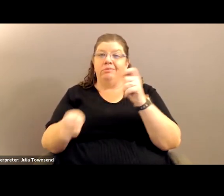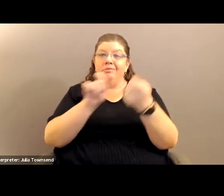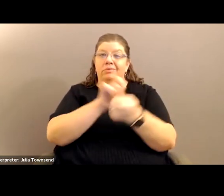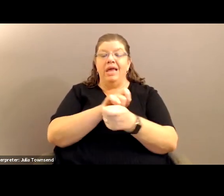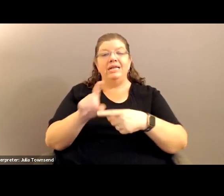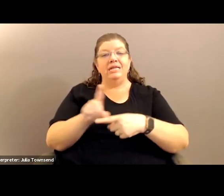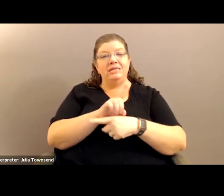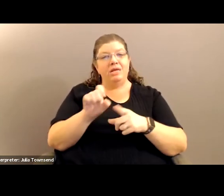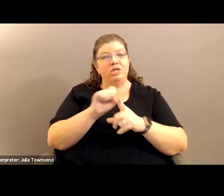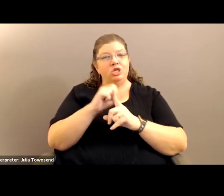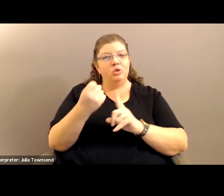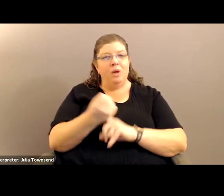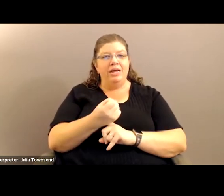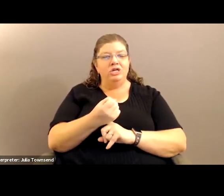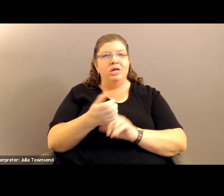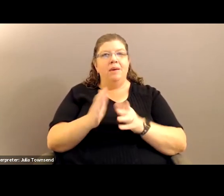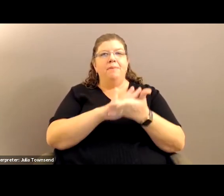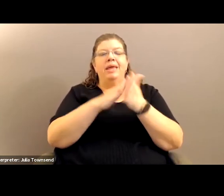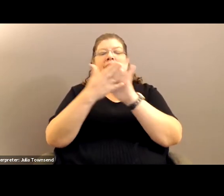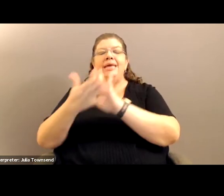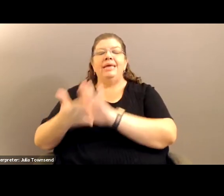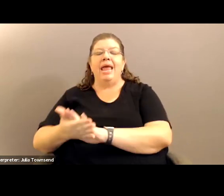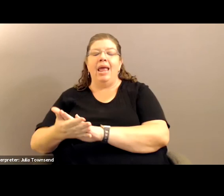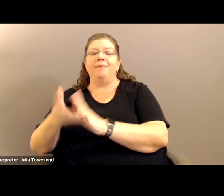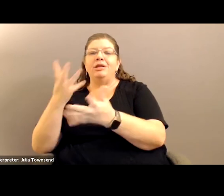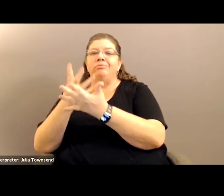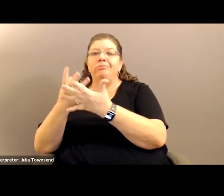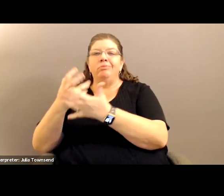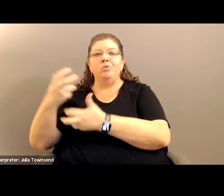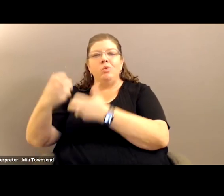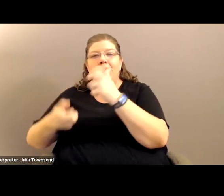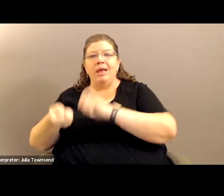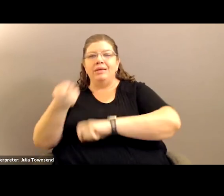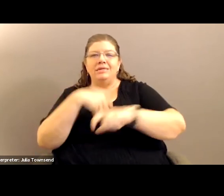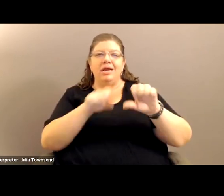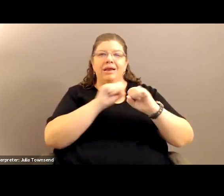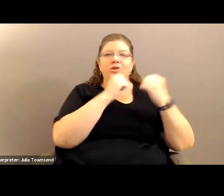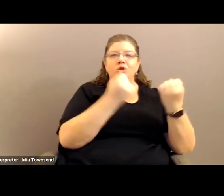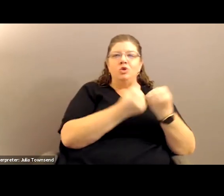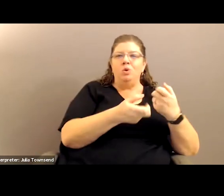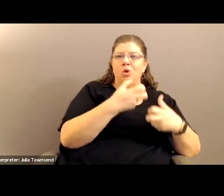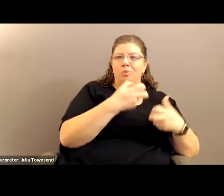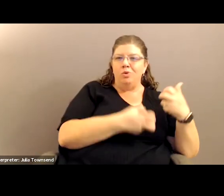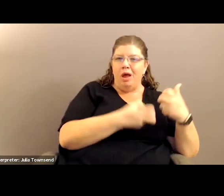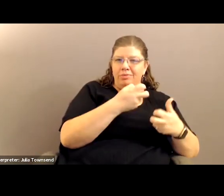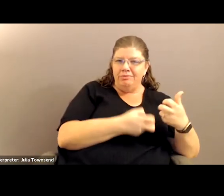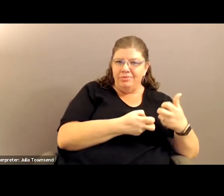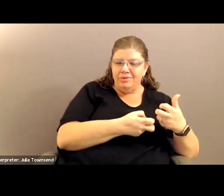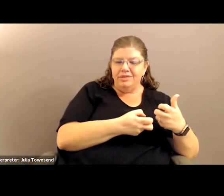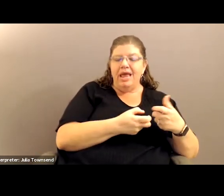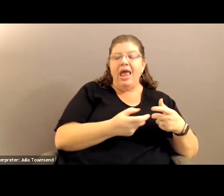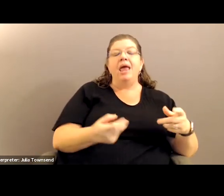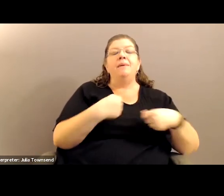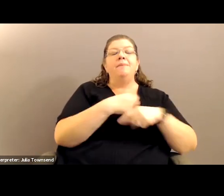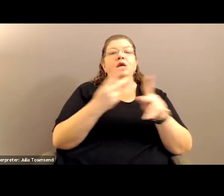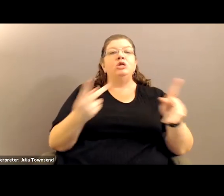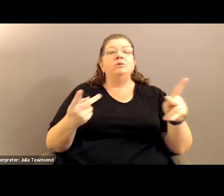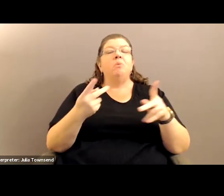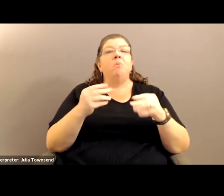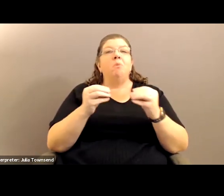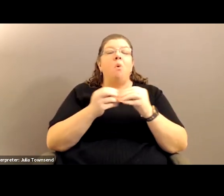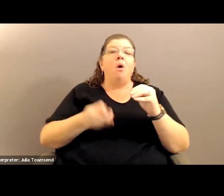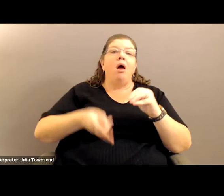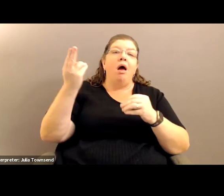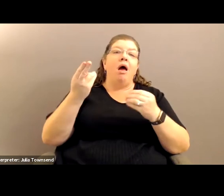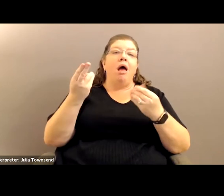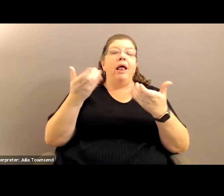situations as criminal justice problems rather than social problems and increases the like likelihood that